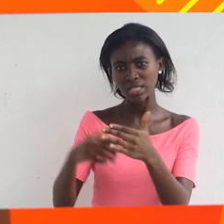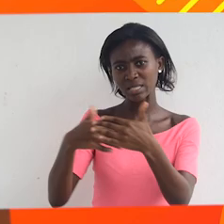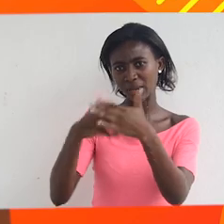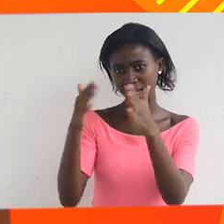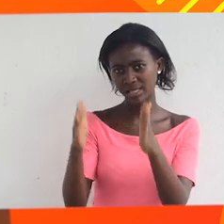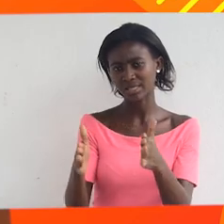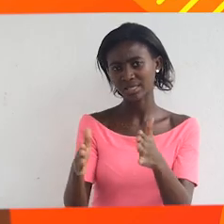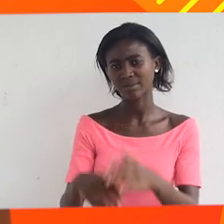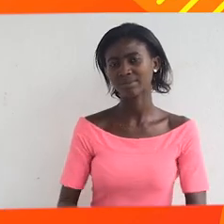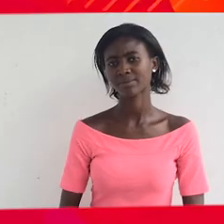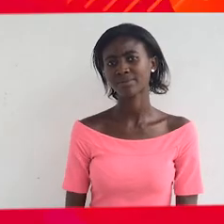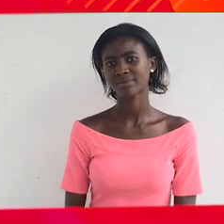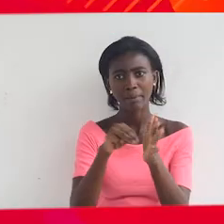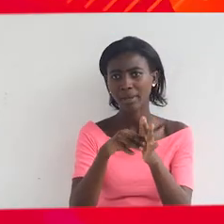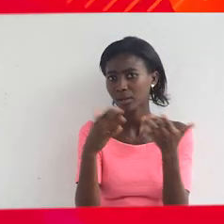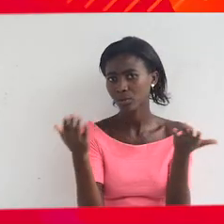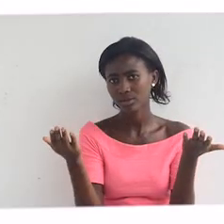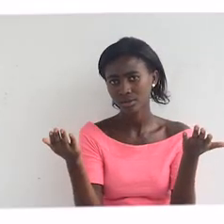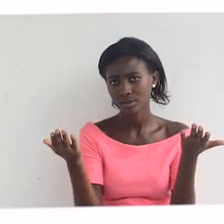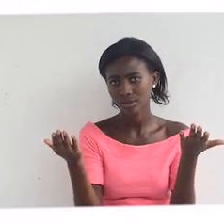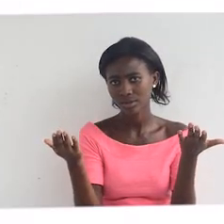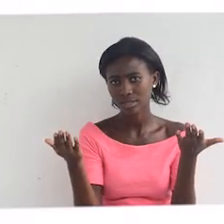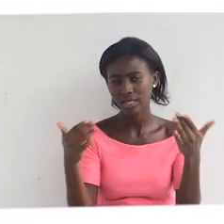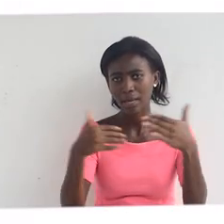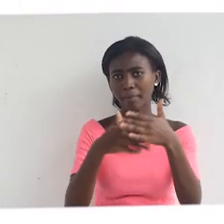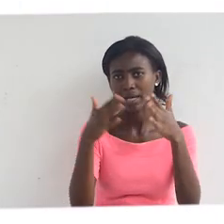First of all, what is packaging?